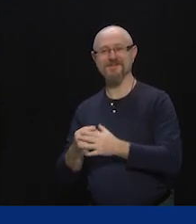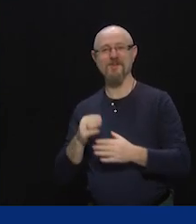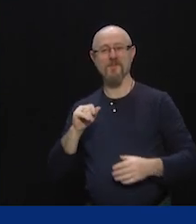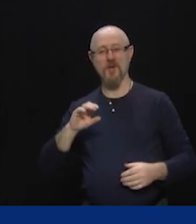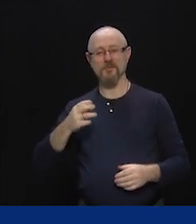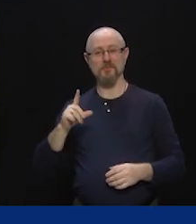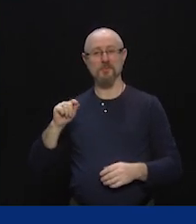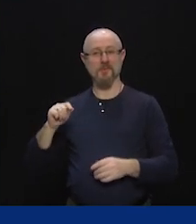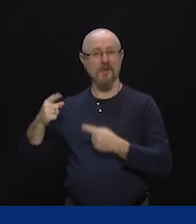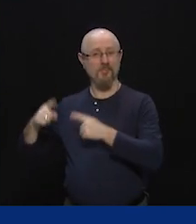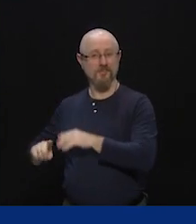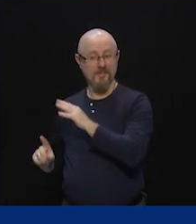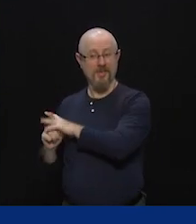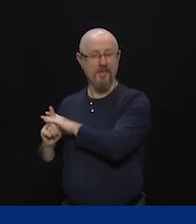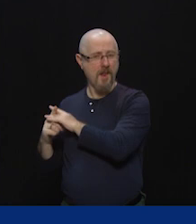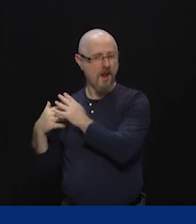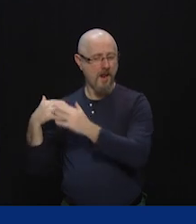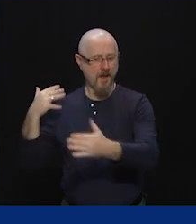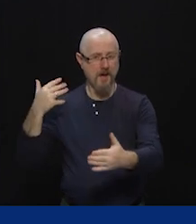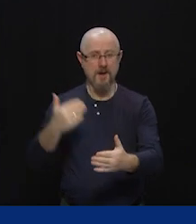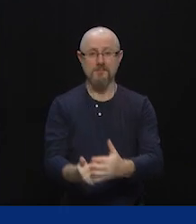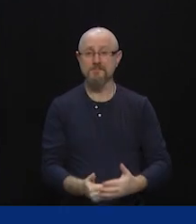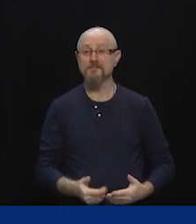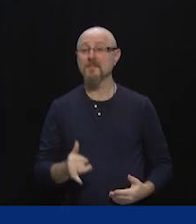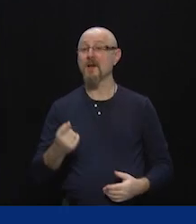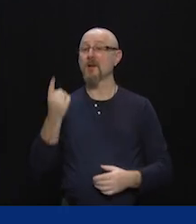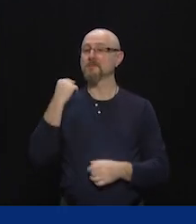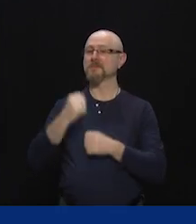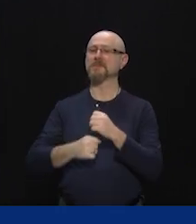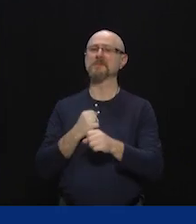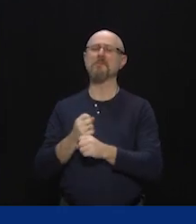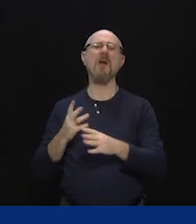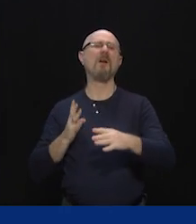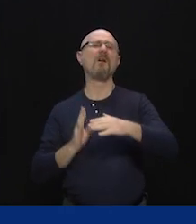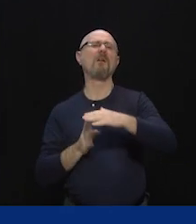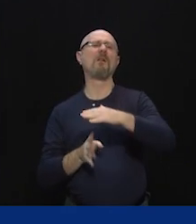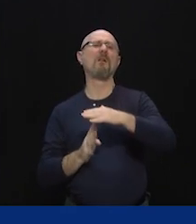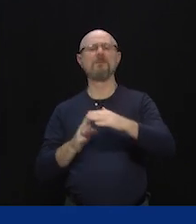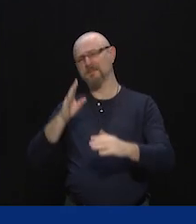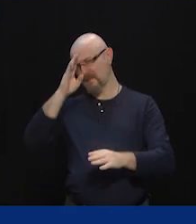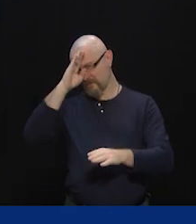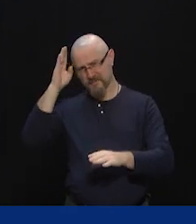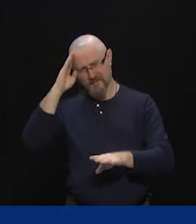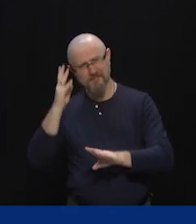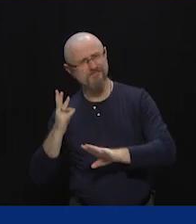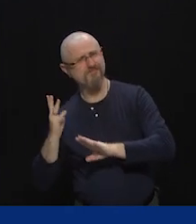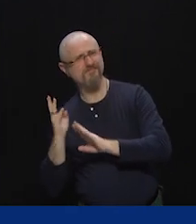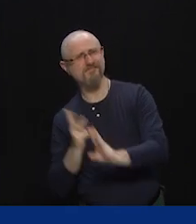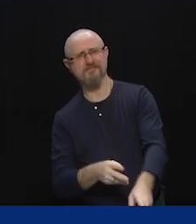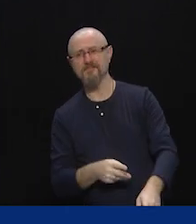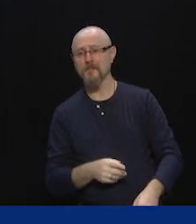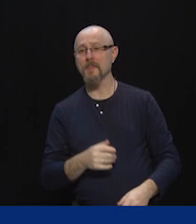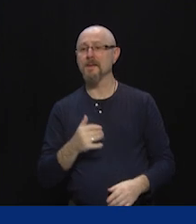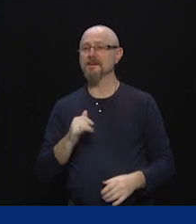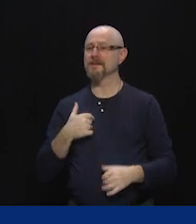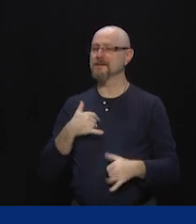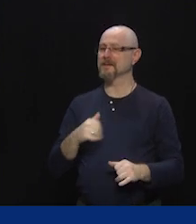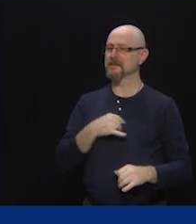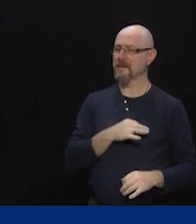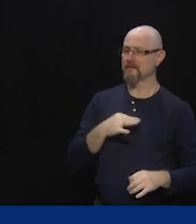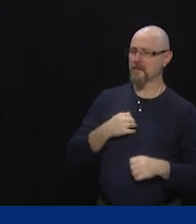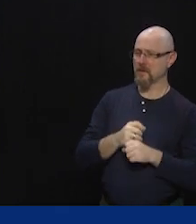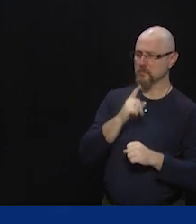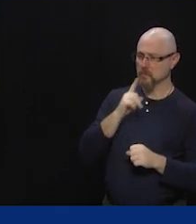We handled many more hospitalizations last year. We have a staffing issue as well, so we're moderating our staffing crisis. We also